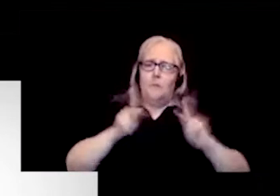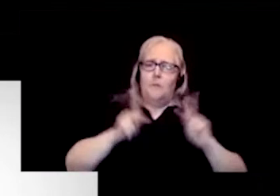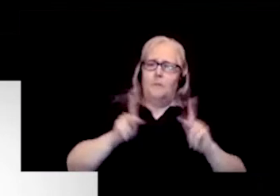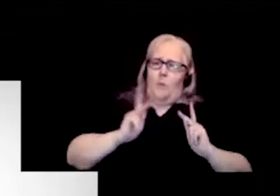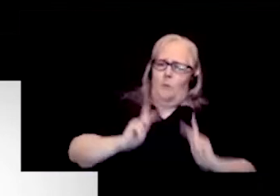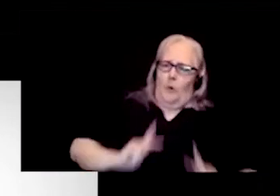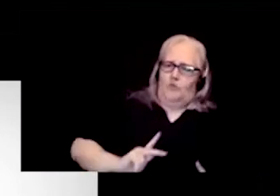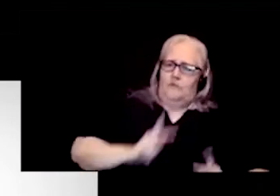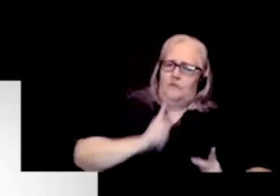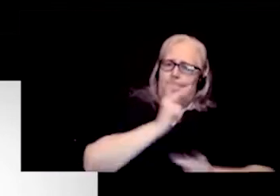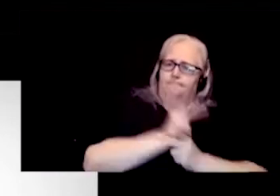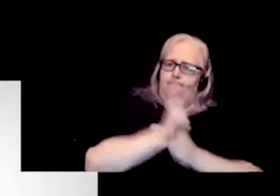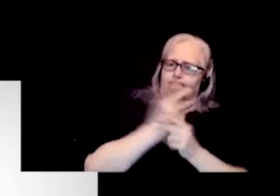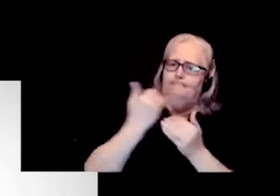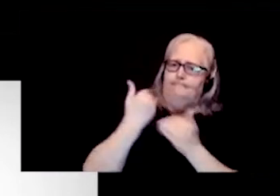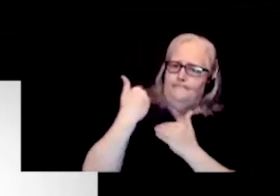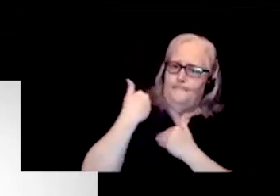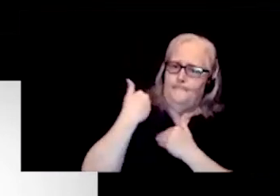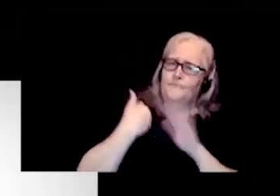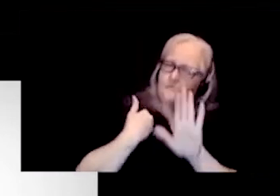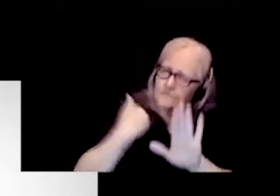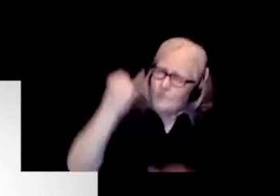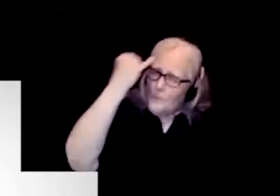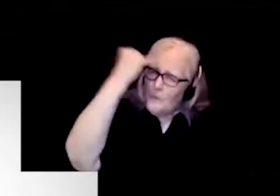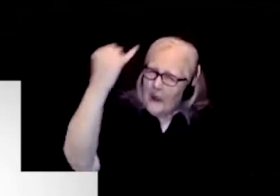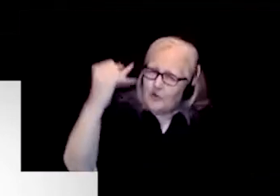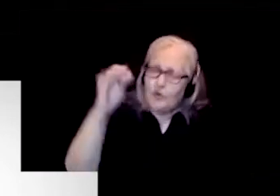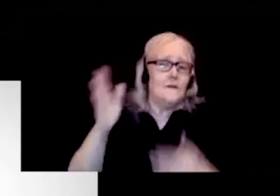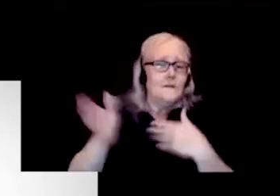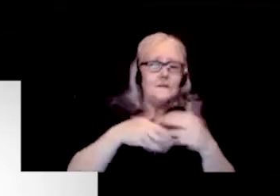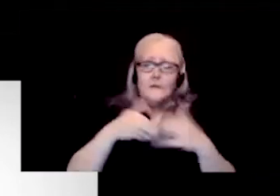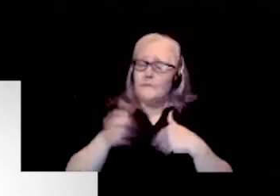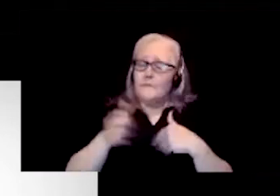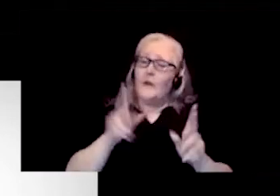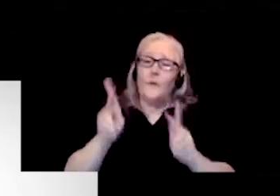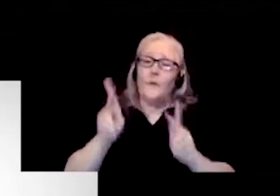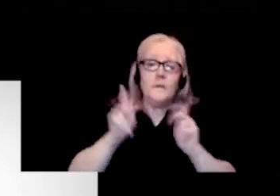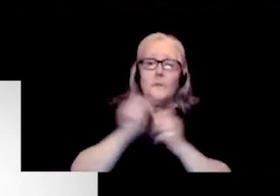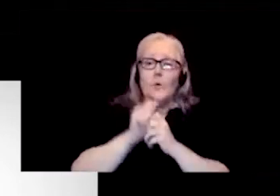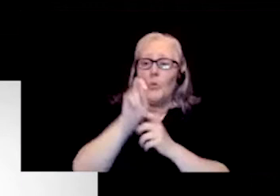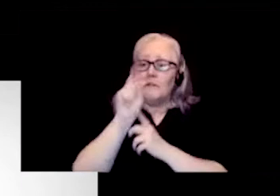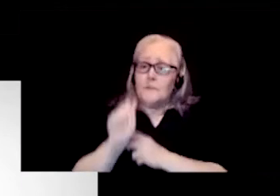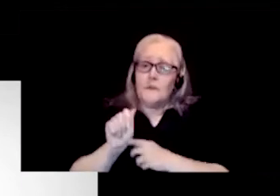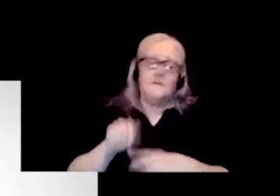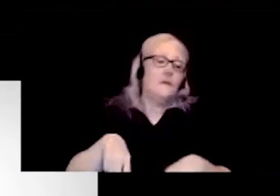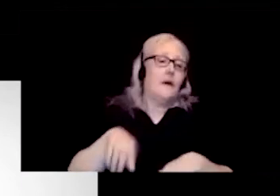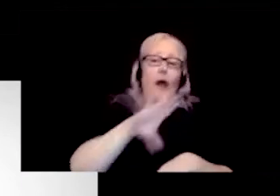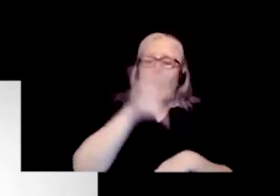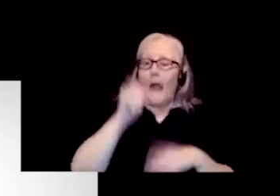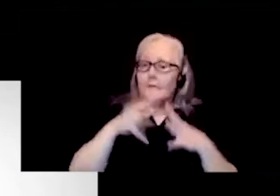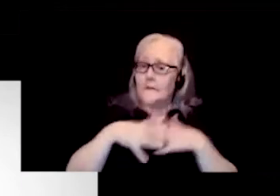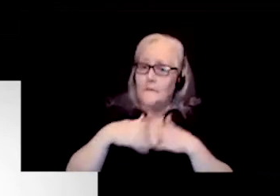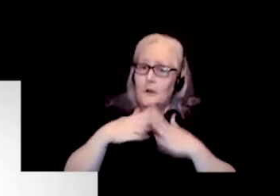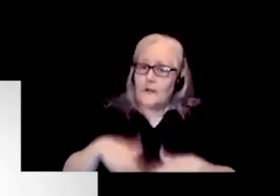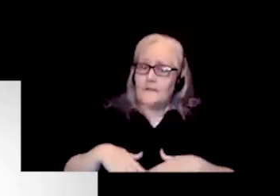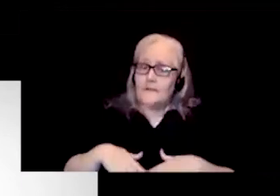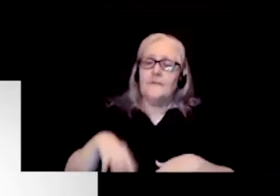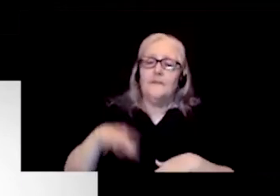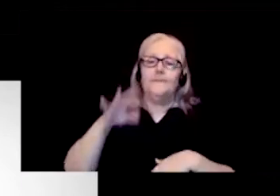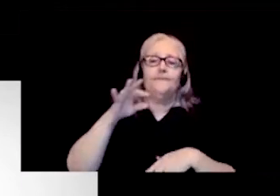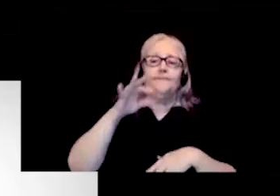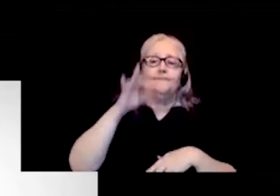No matter how much many people with disabilities, African Americans, Native Americans, Native